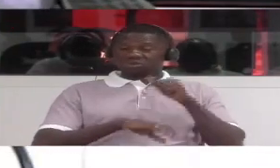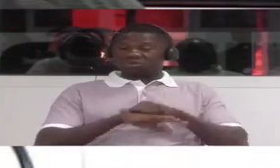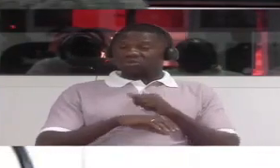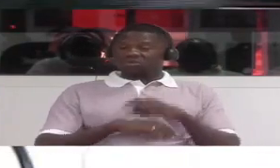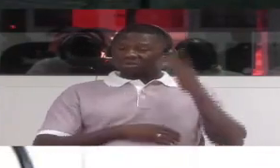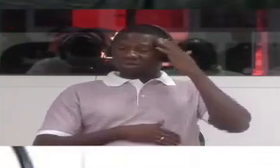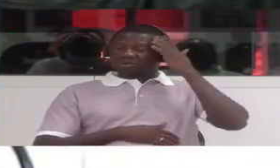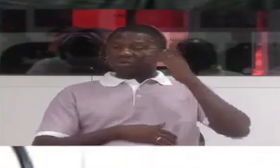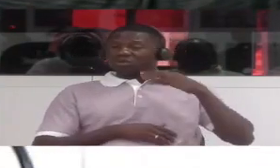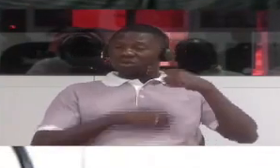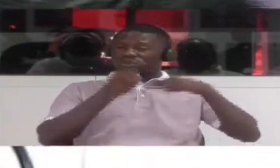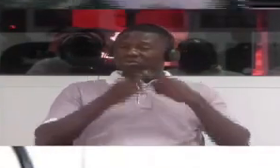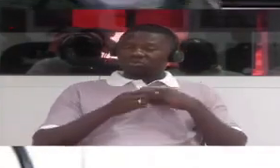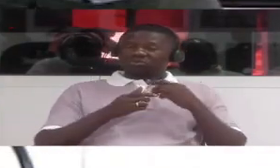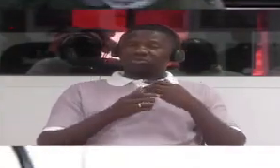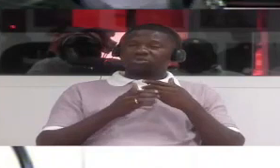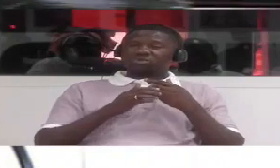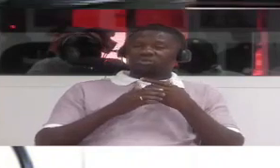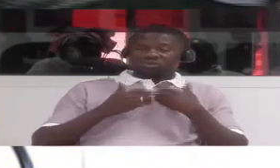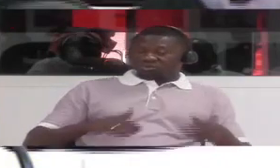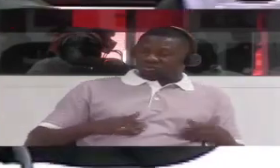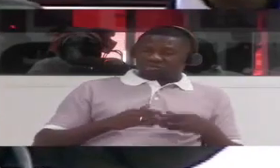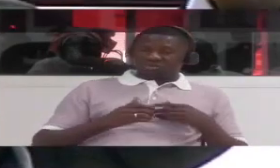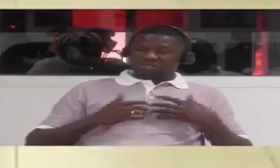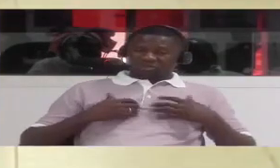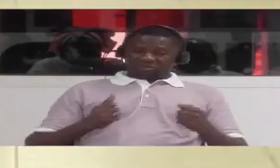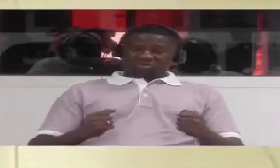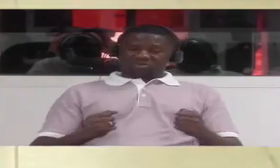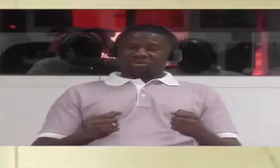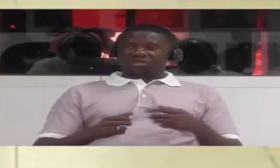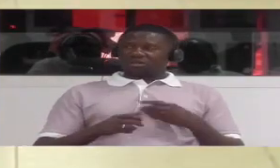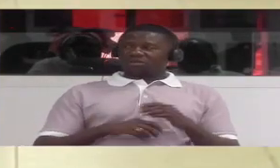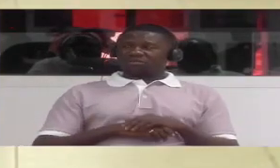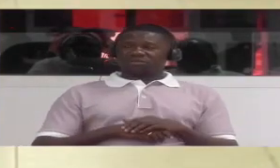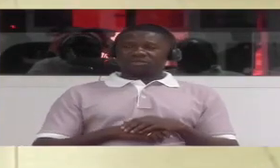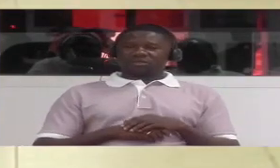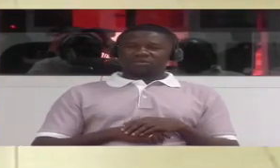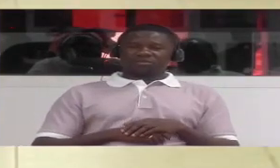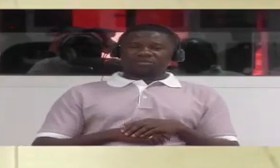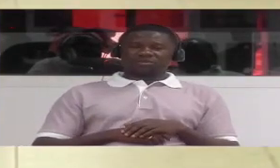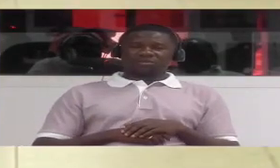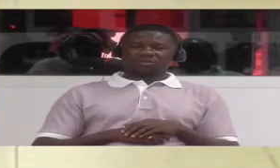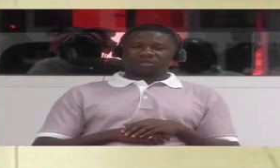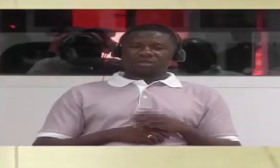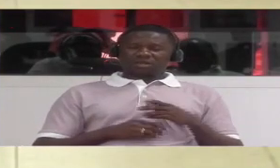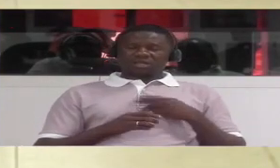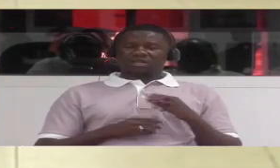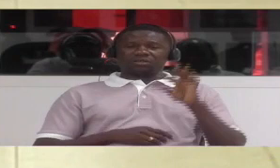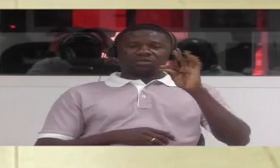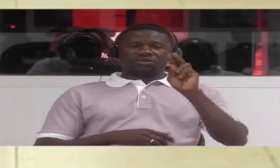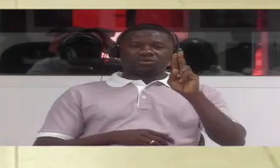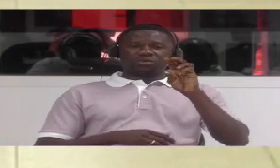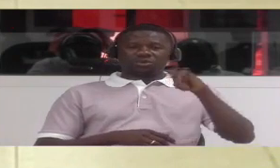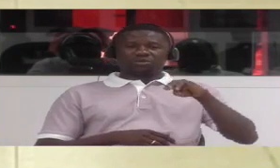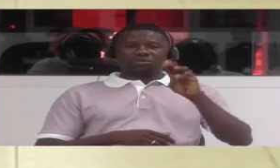when I was about to lose energy, and Tumbul will like a leader of a band, he would call them to stop and they would